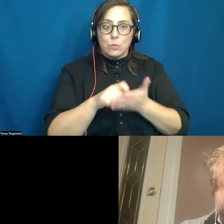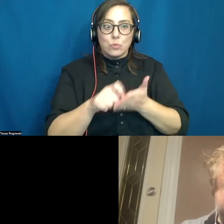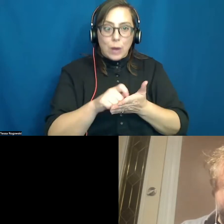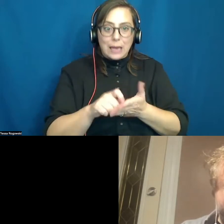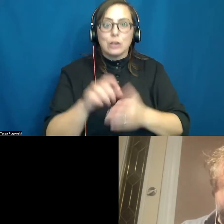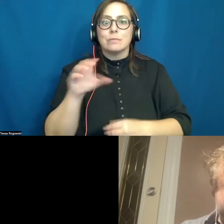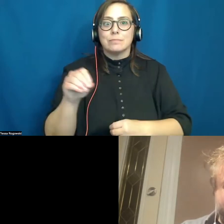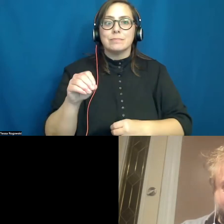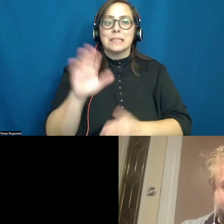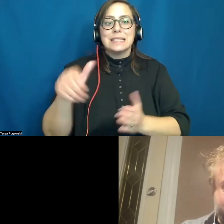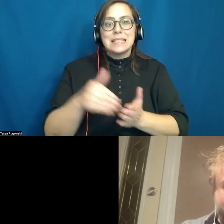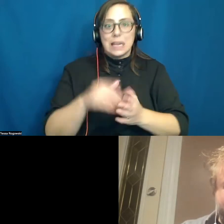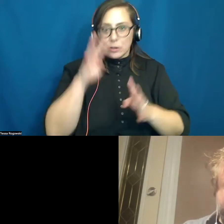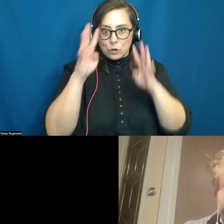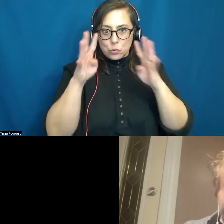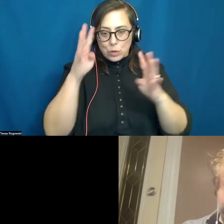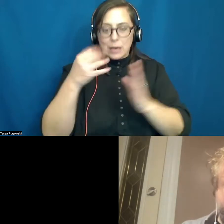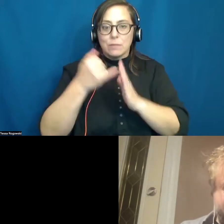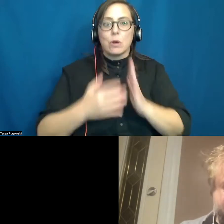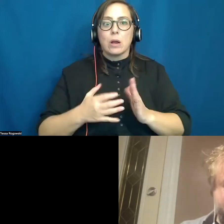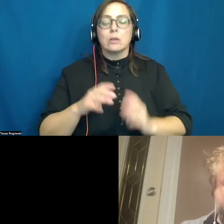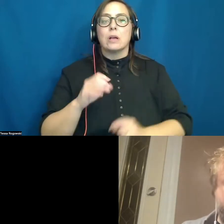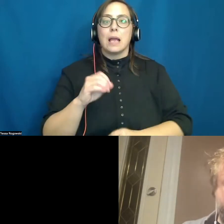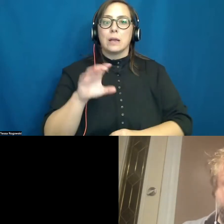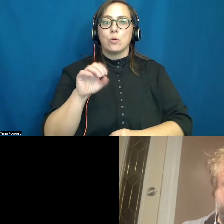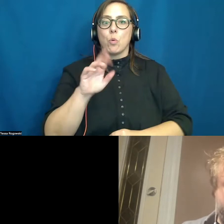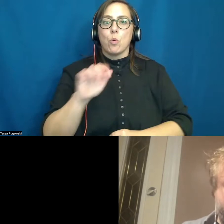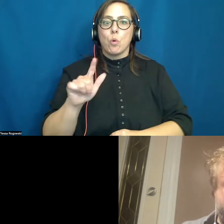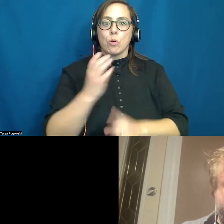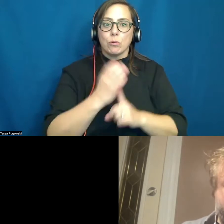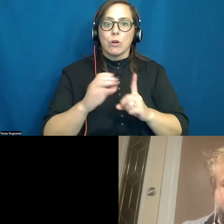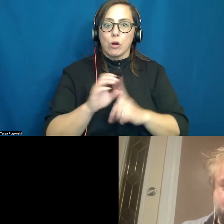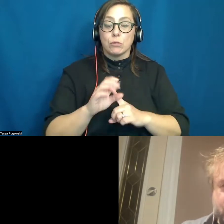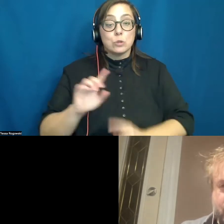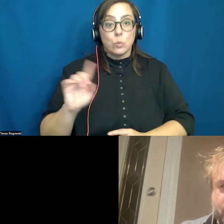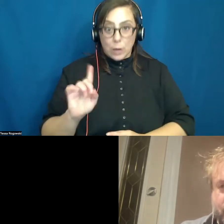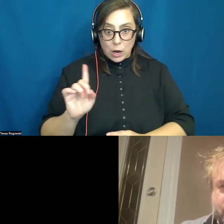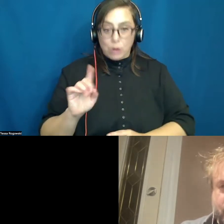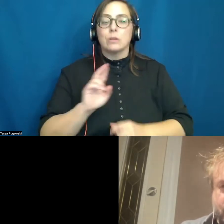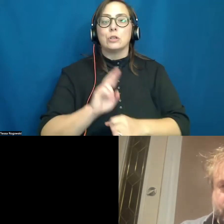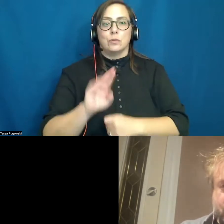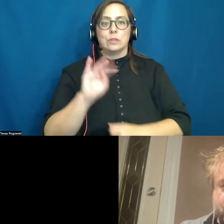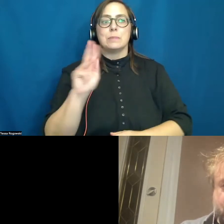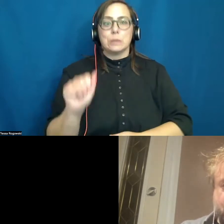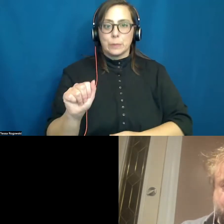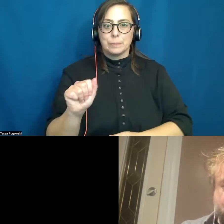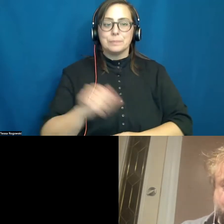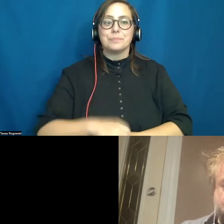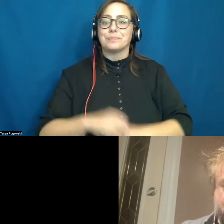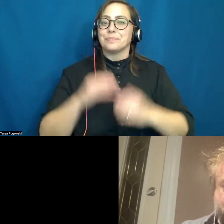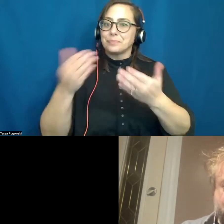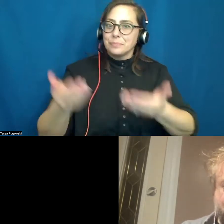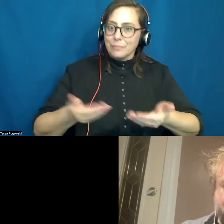at the Centre for Creative Writing and Oral Culture at the University of Manitoba. Welcome,